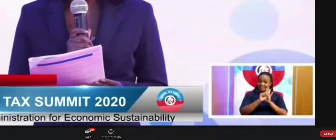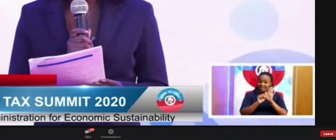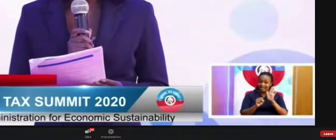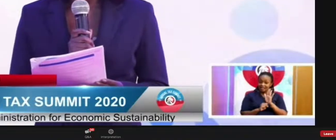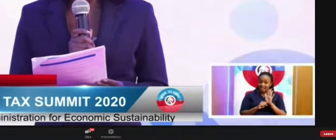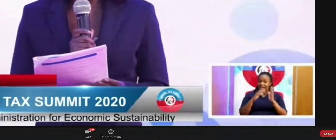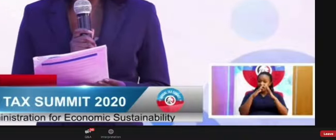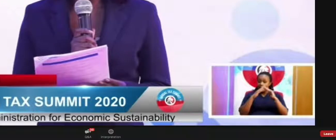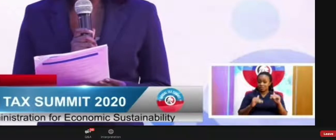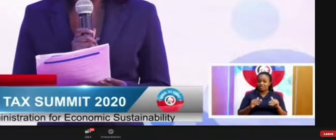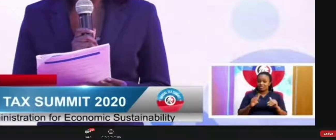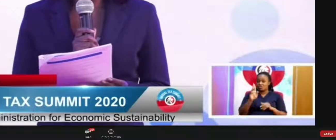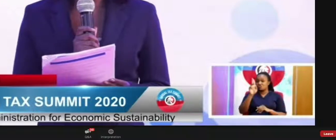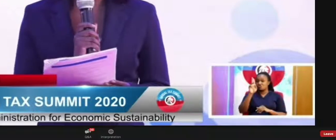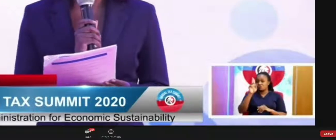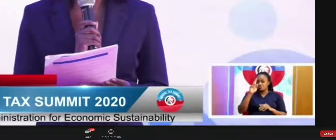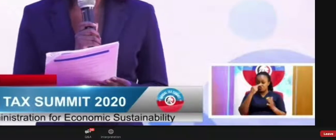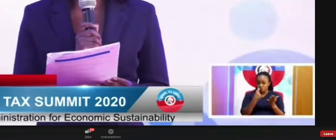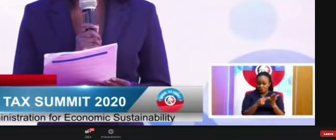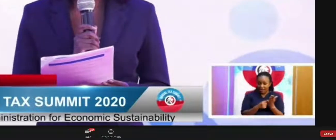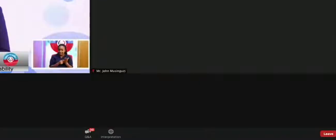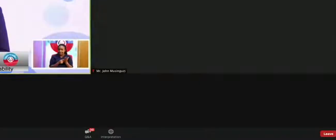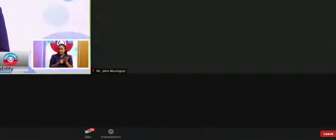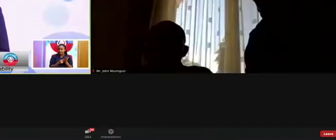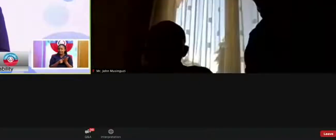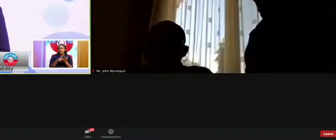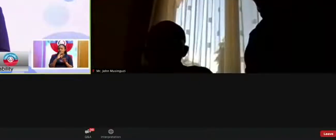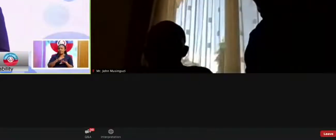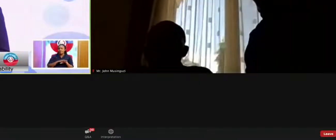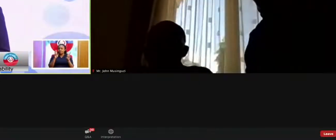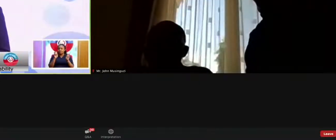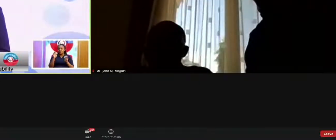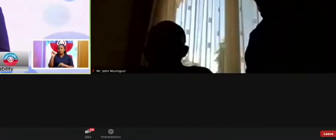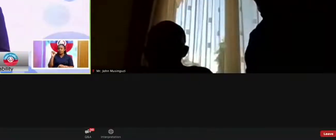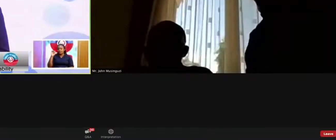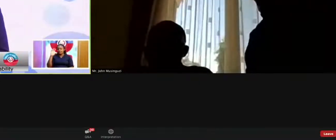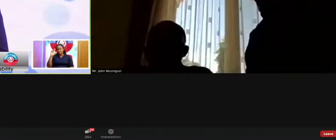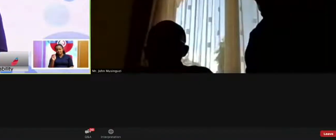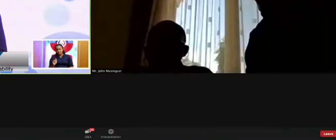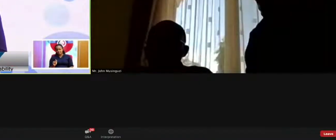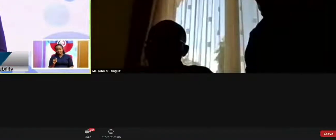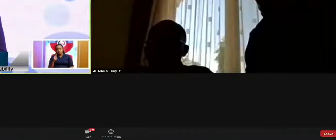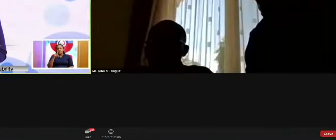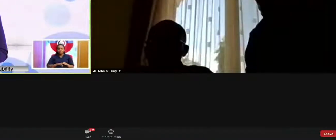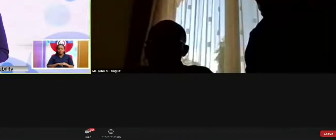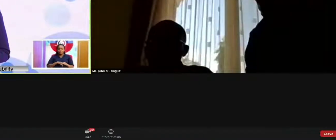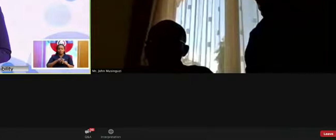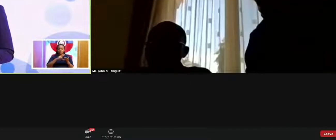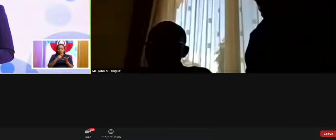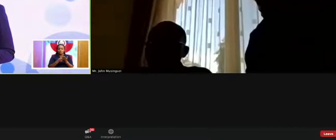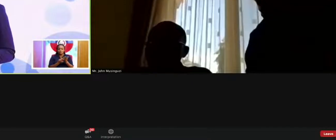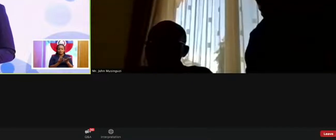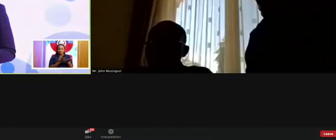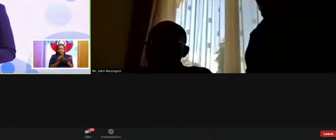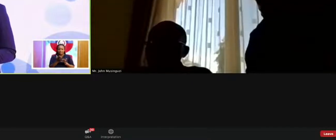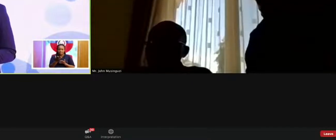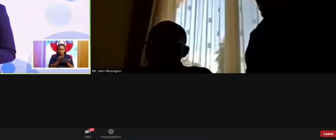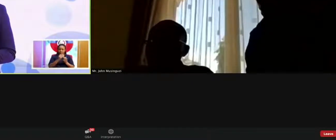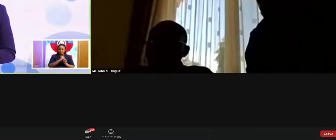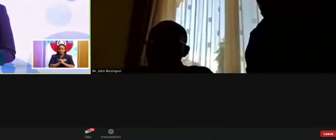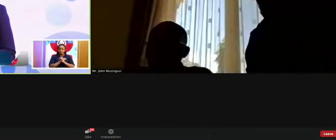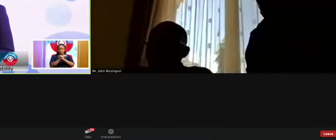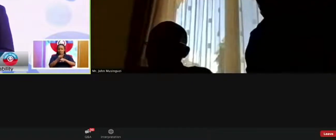and ICT matters, and at one point was the Special Revenue Protection Services Chief. at